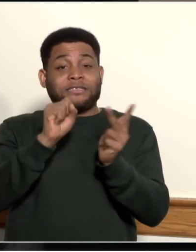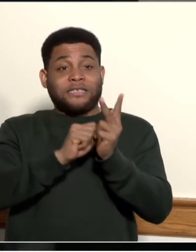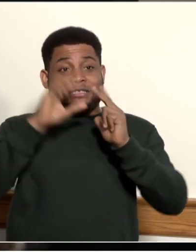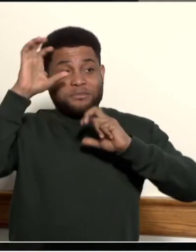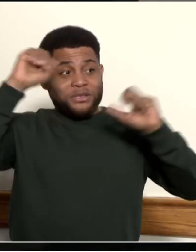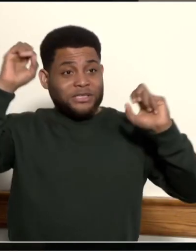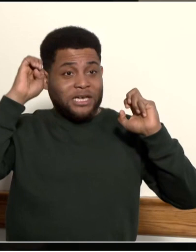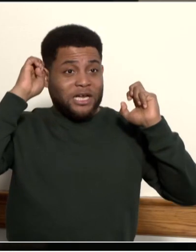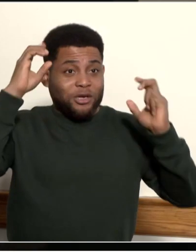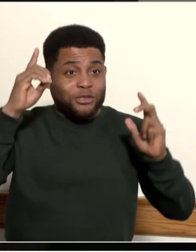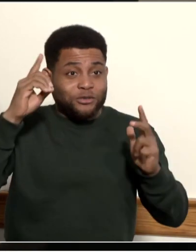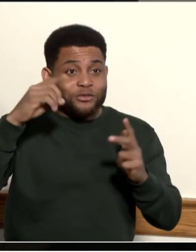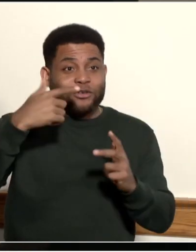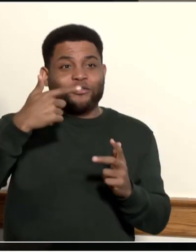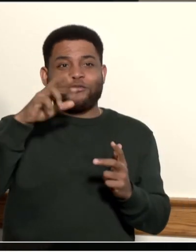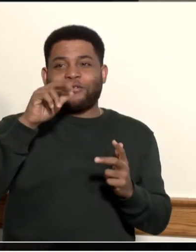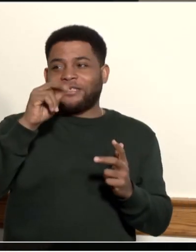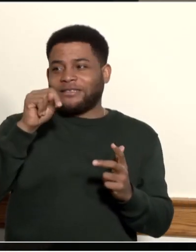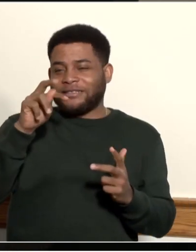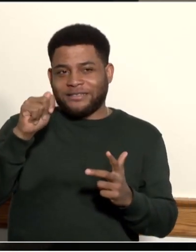Let's give them another round of applause as well.